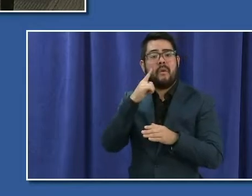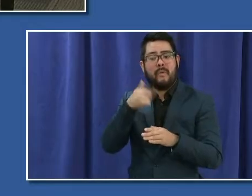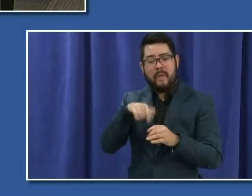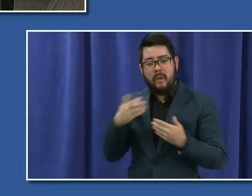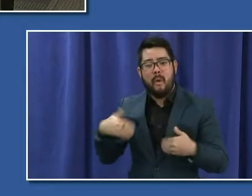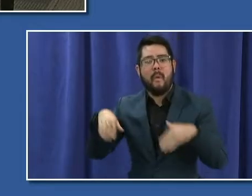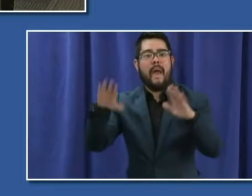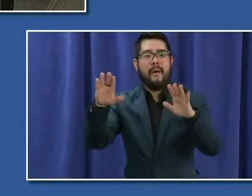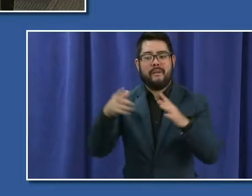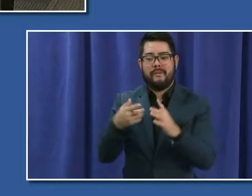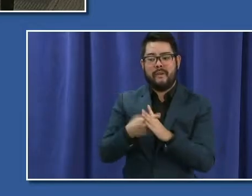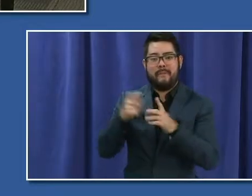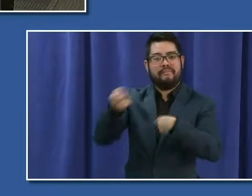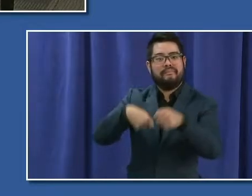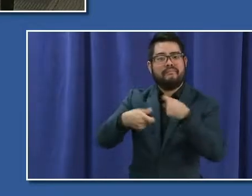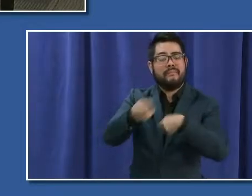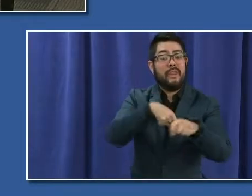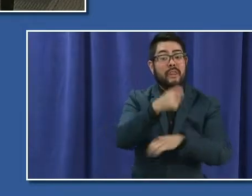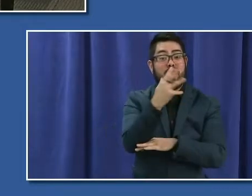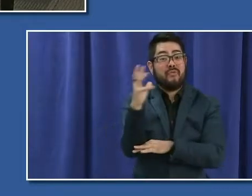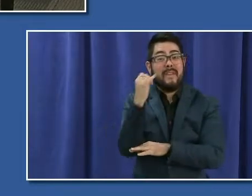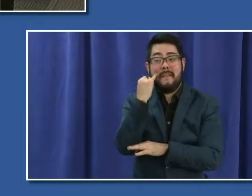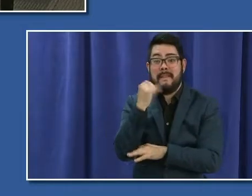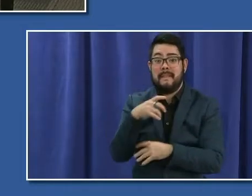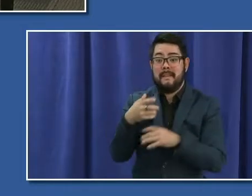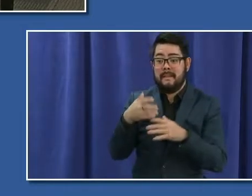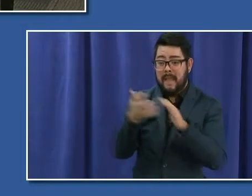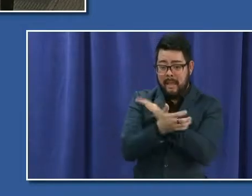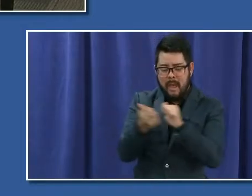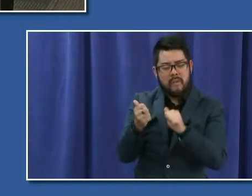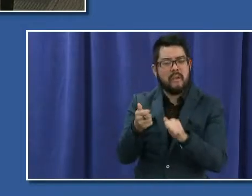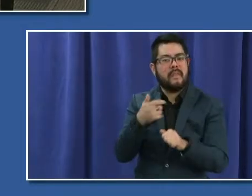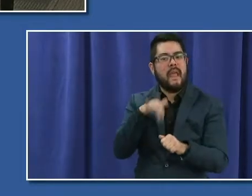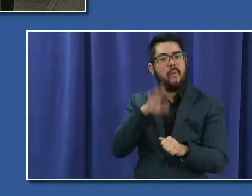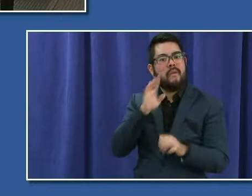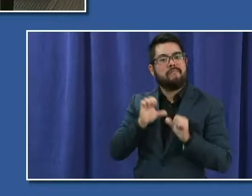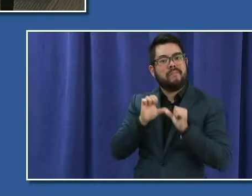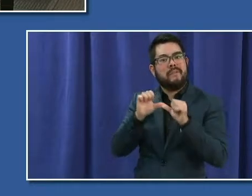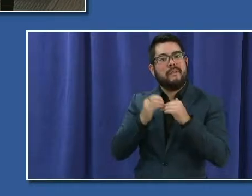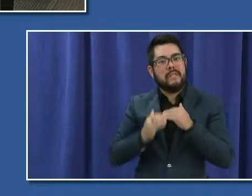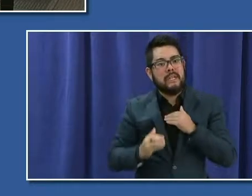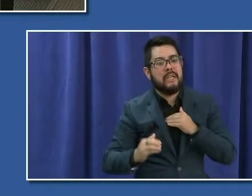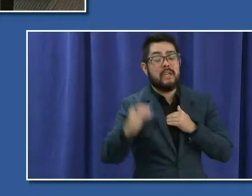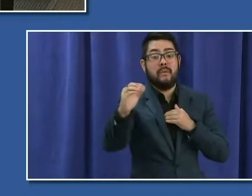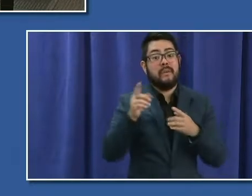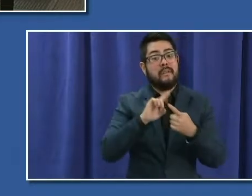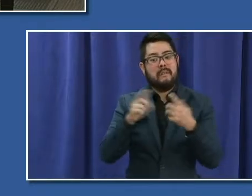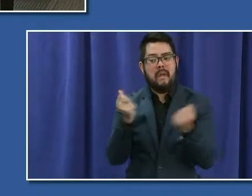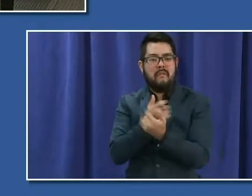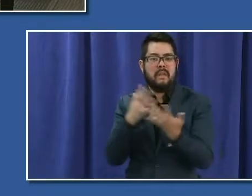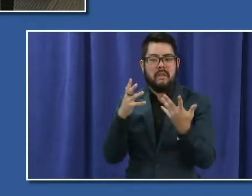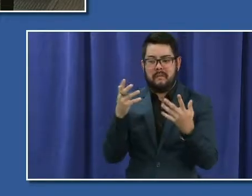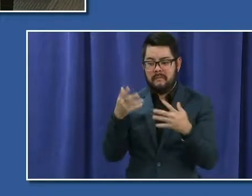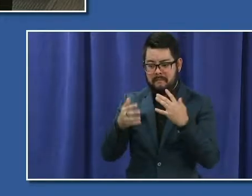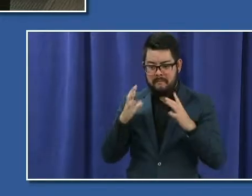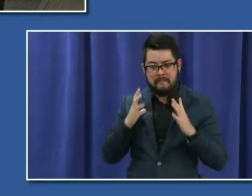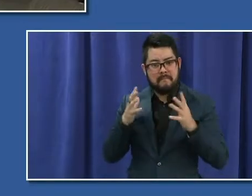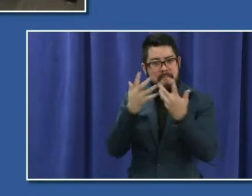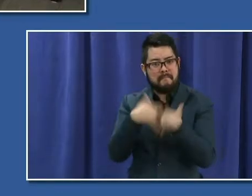those trees that were damaged, and we'll continue to do that until everything that was damaged will be